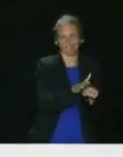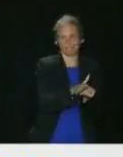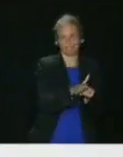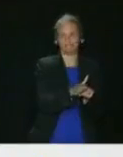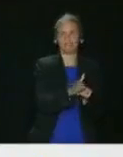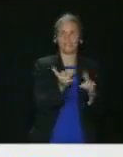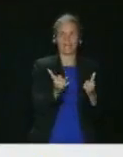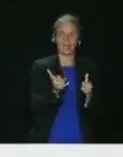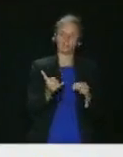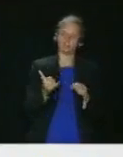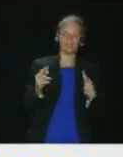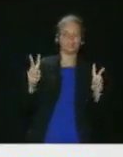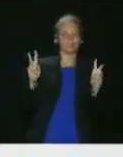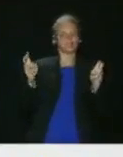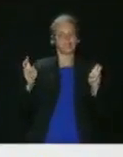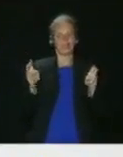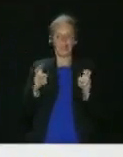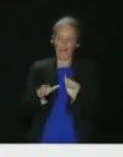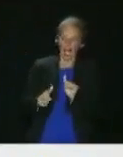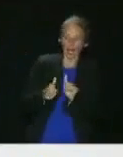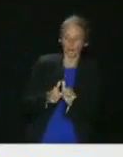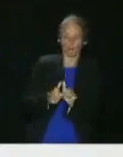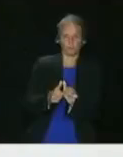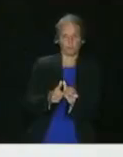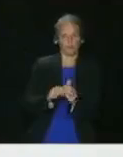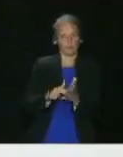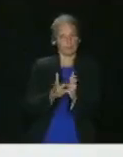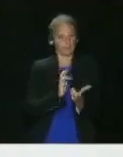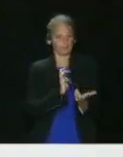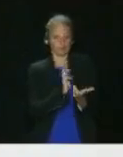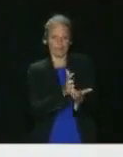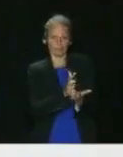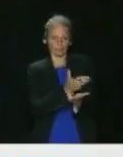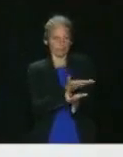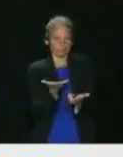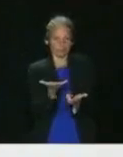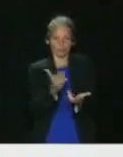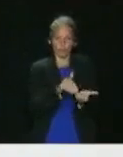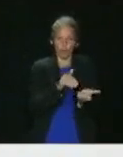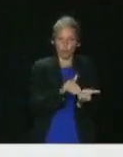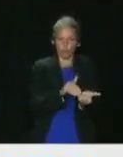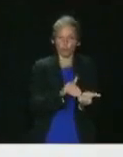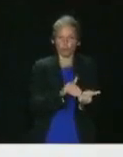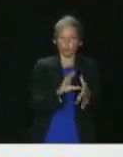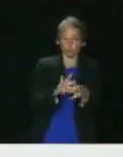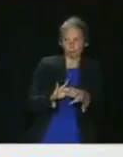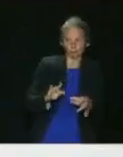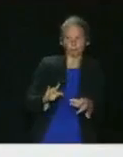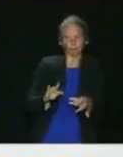when you talk about what Canadians should do, what we should expect of Canadians, and what this government should be expected to do in the future.